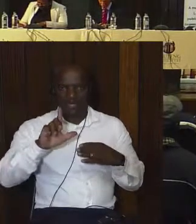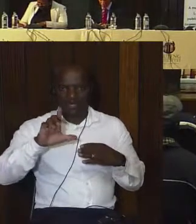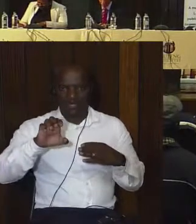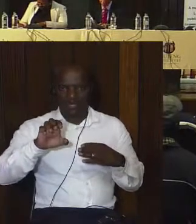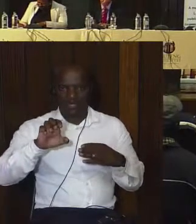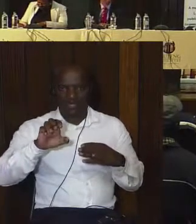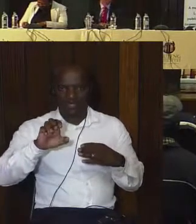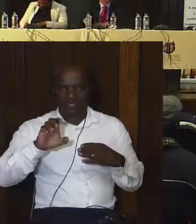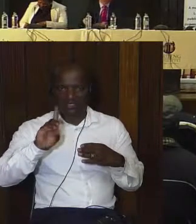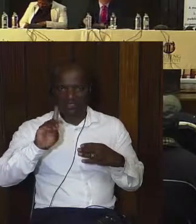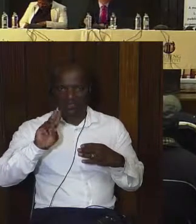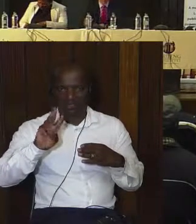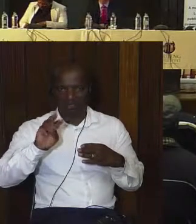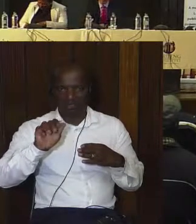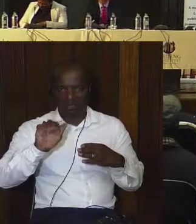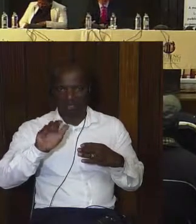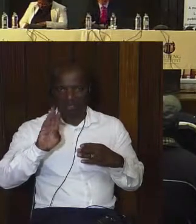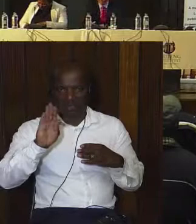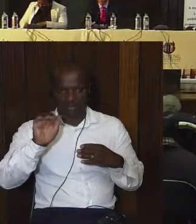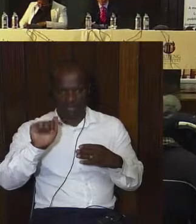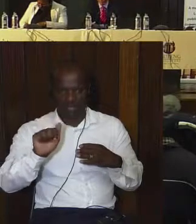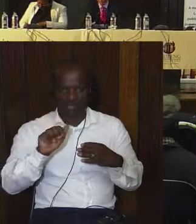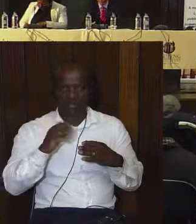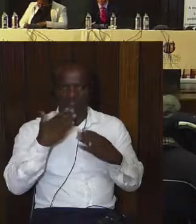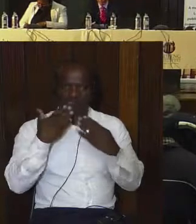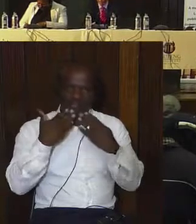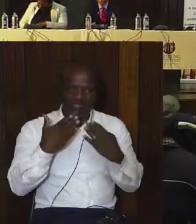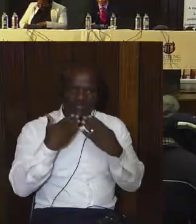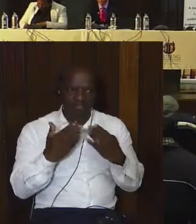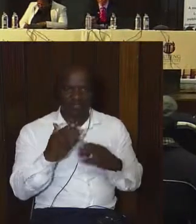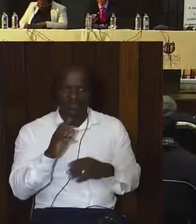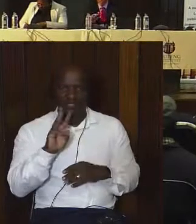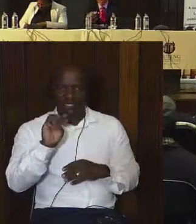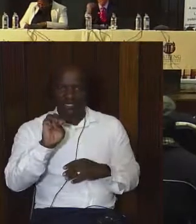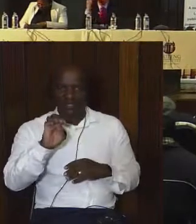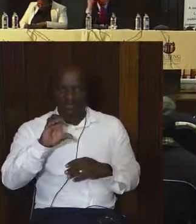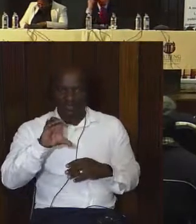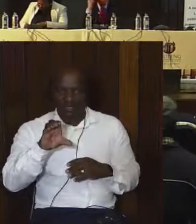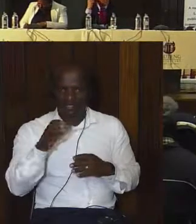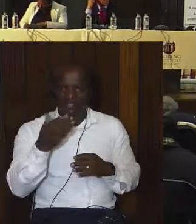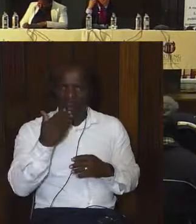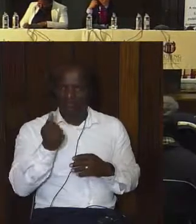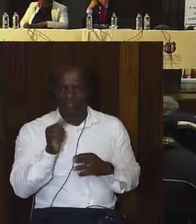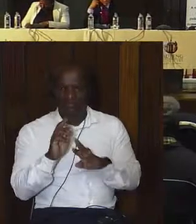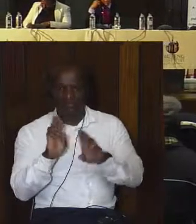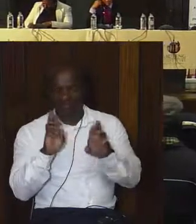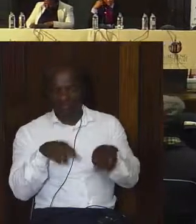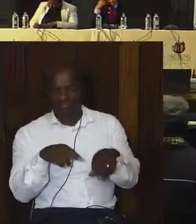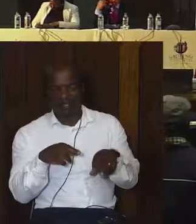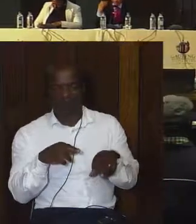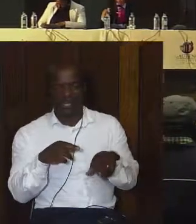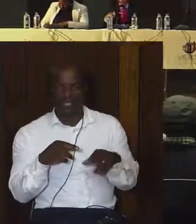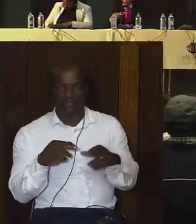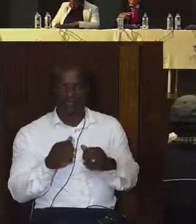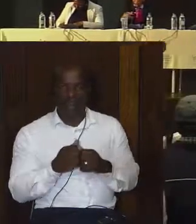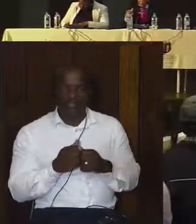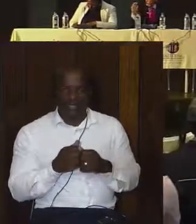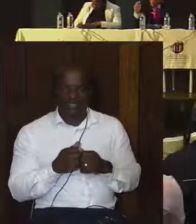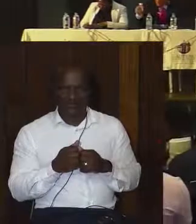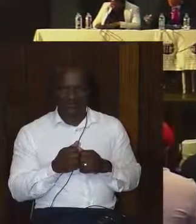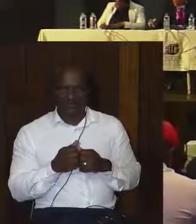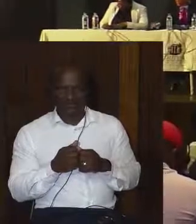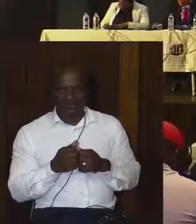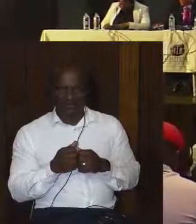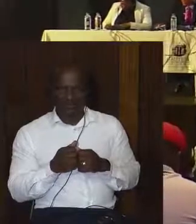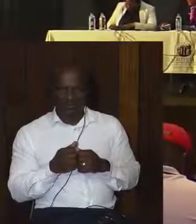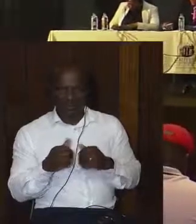HOD, is there anything that you want to respond in terms of that? Chair, let me just at a high level respond on